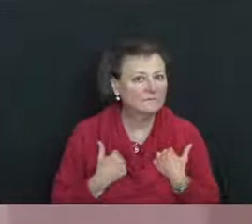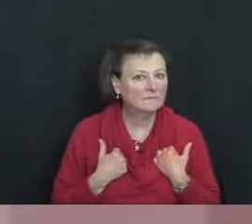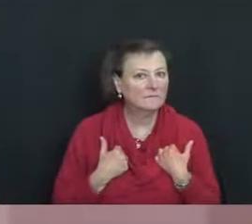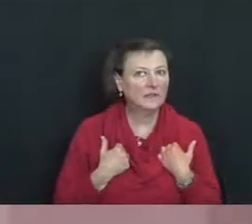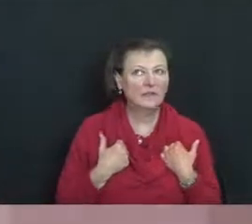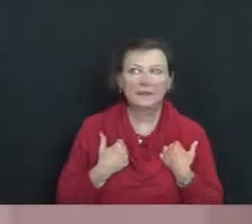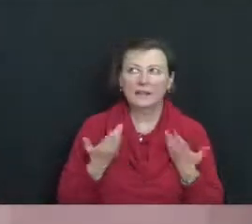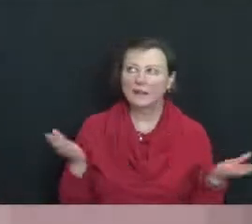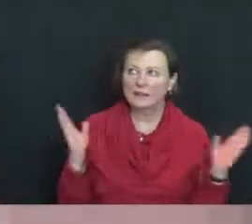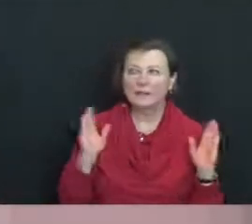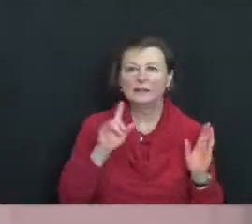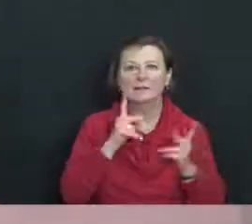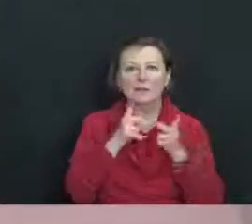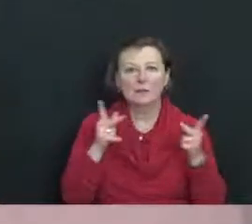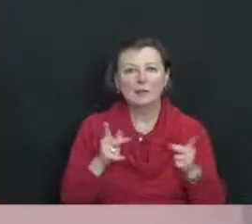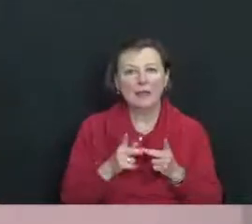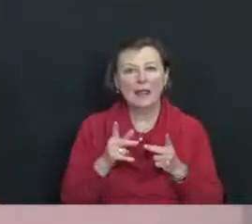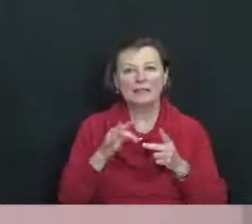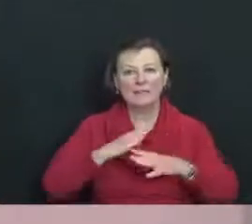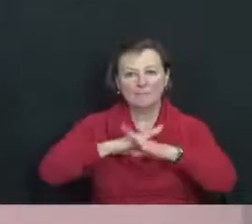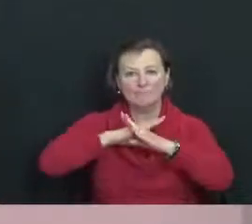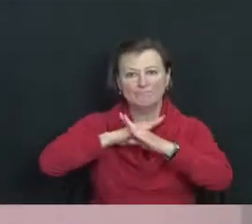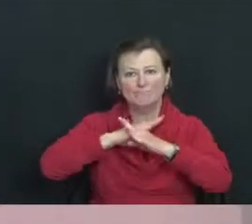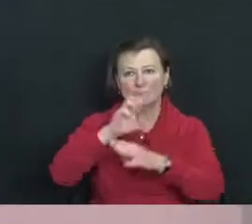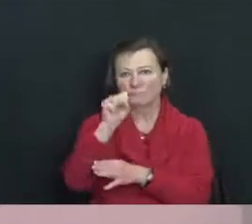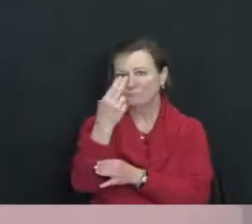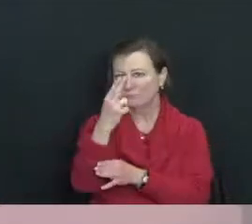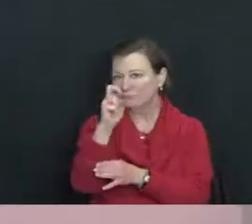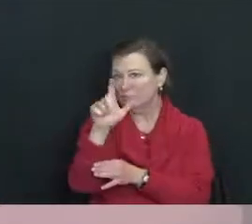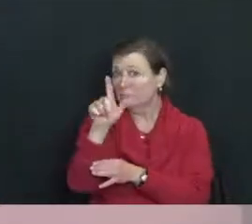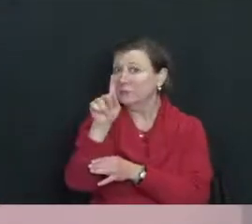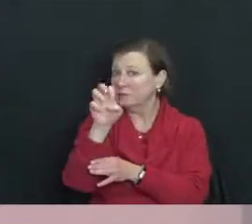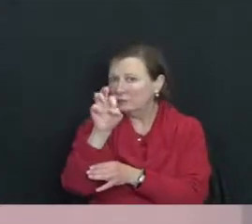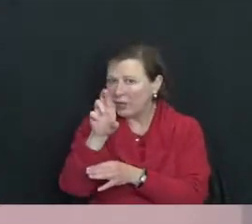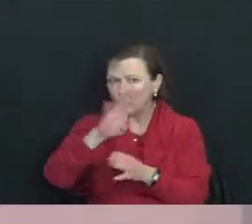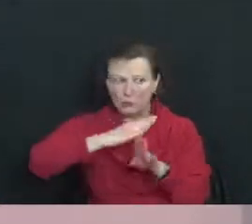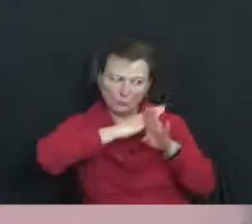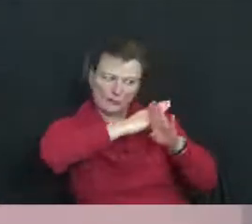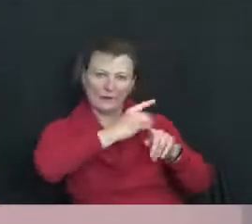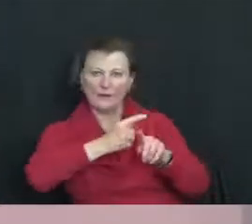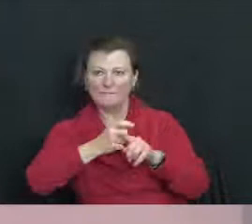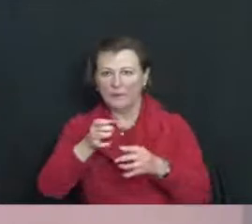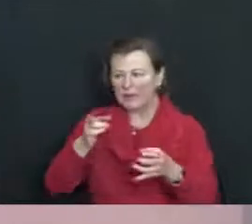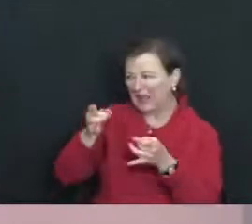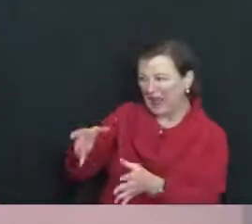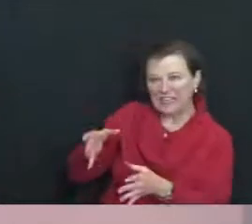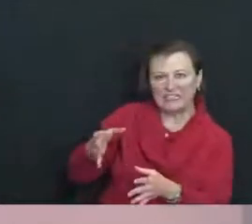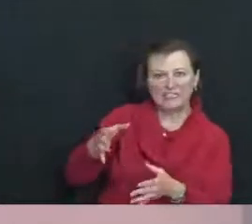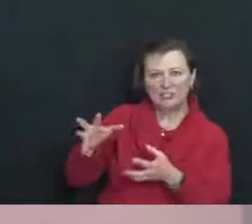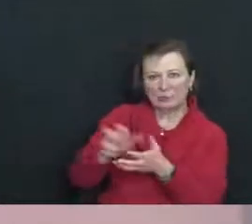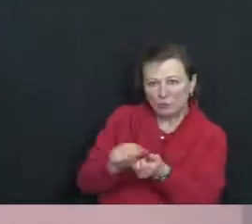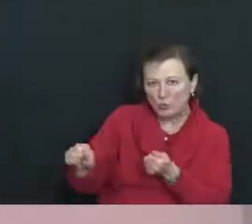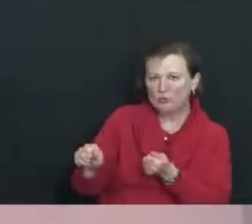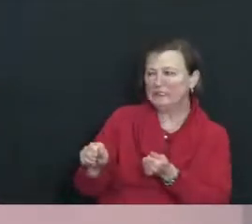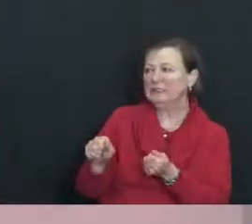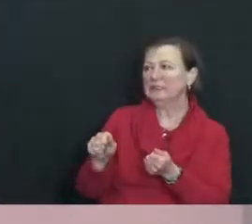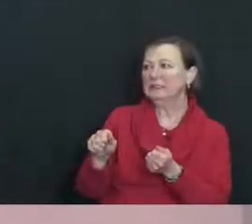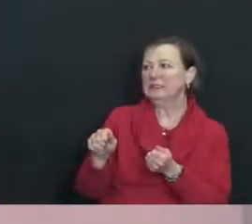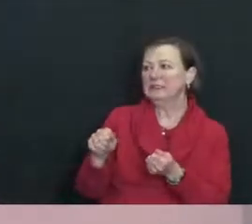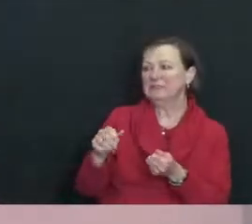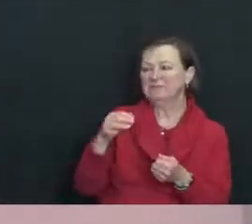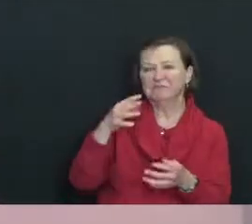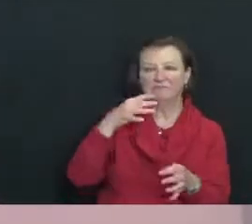shelter from the hatred and the cruelty, the indifference, the